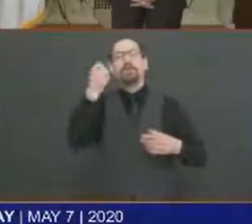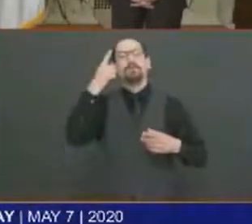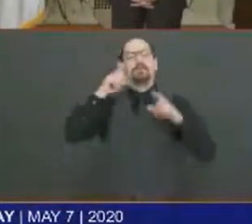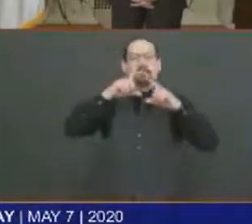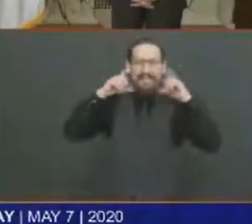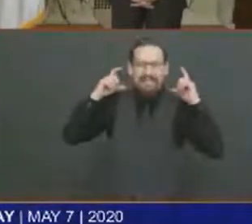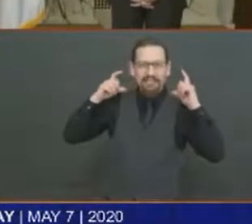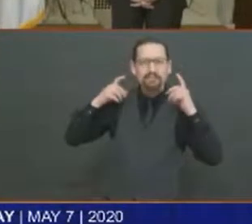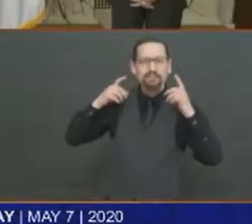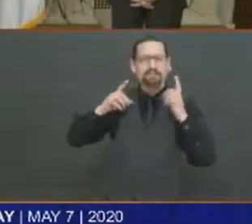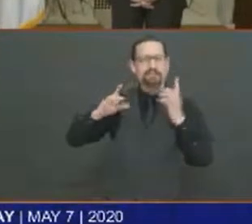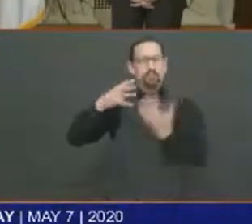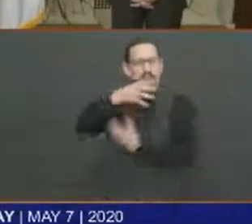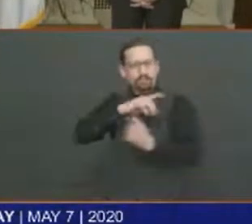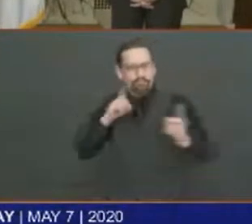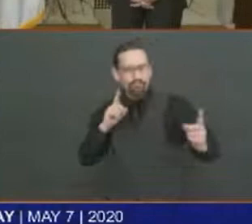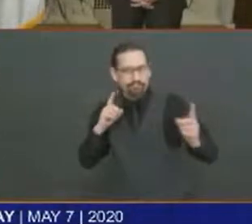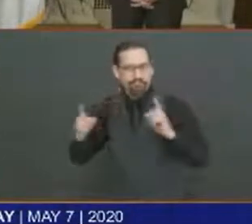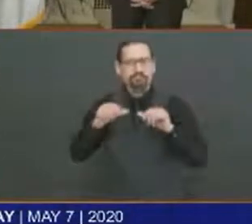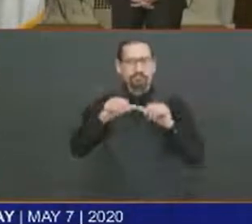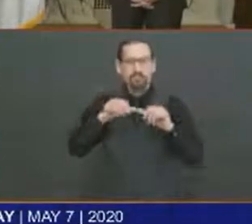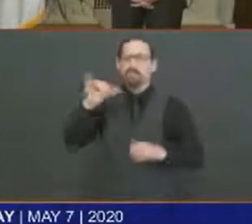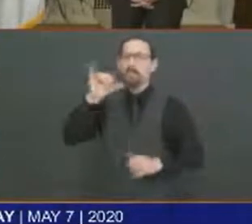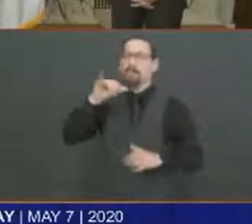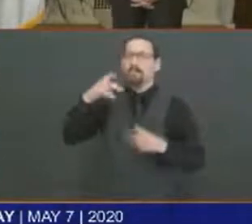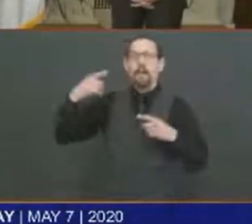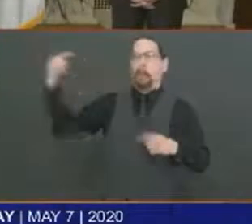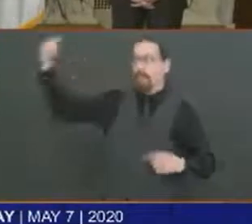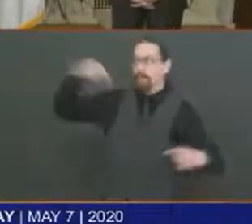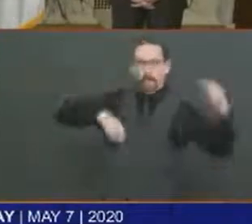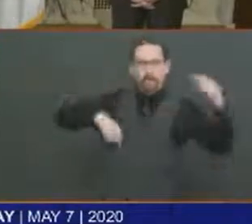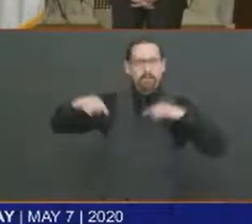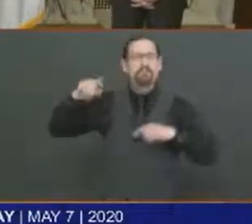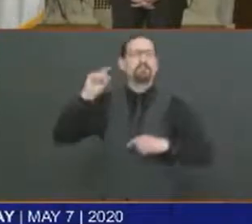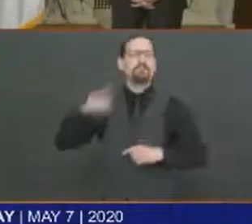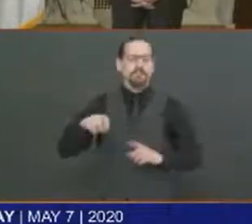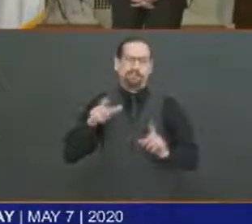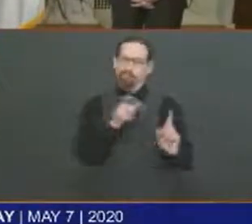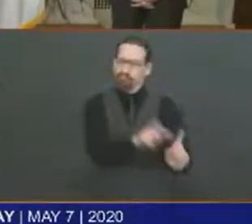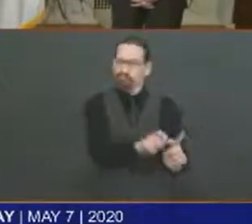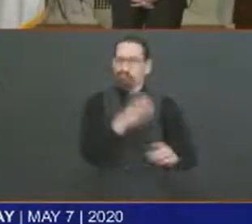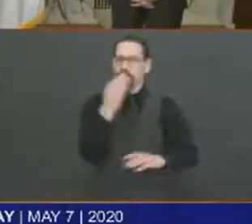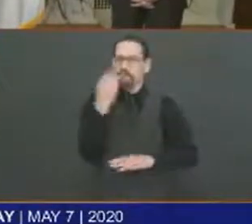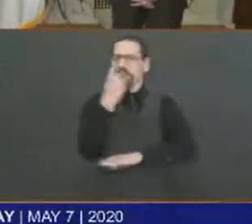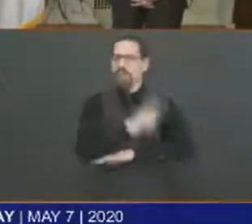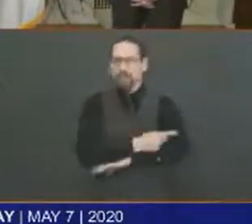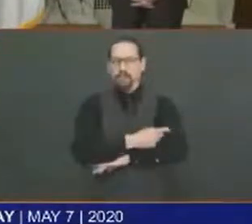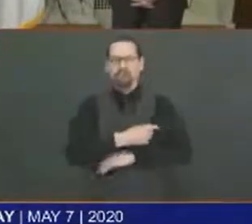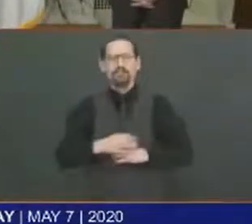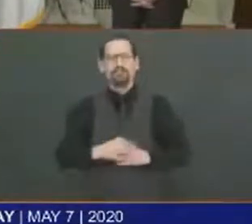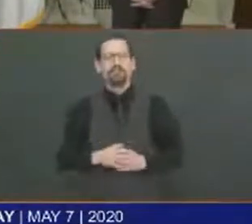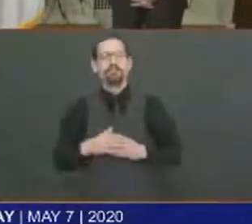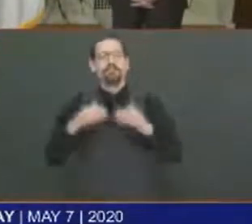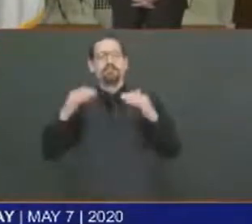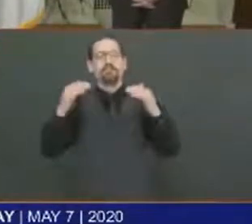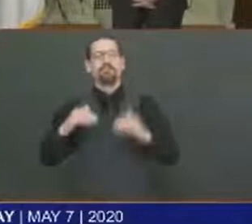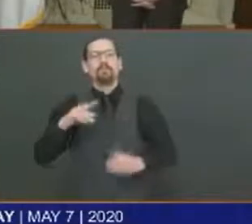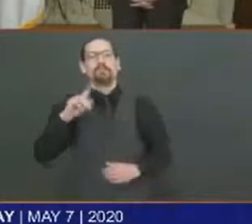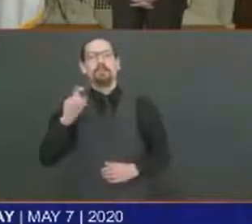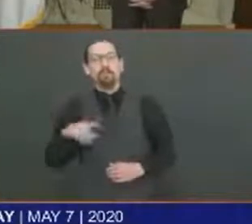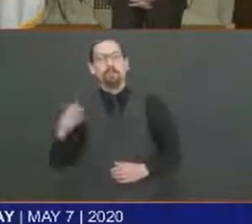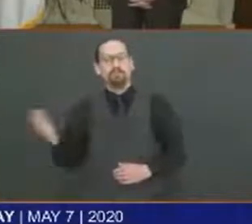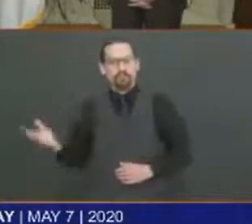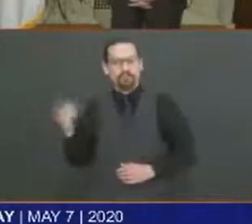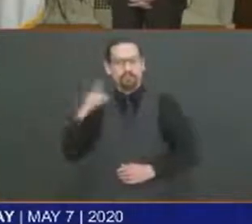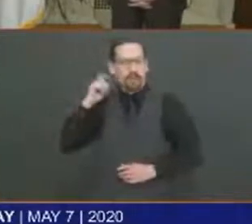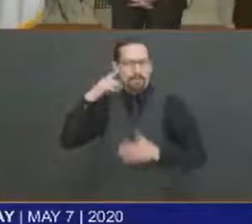hands regularly. Governor Doug Lizette has another question about gyms. When will they be able to reopen, and